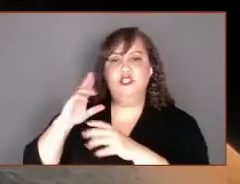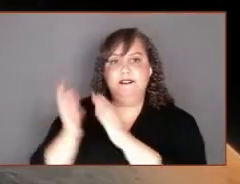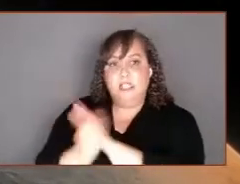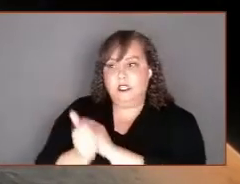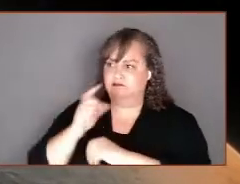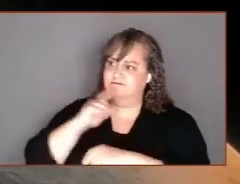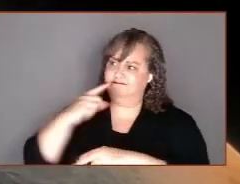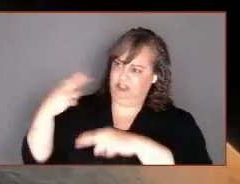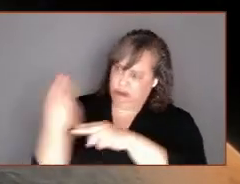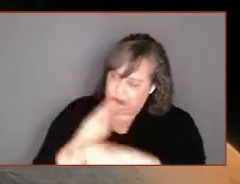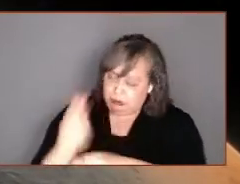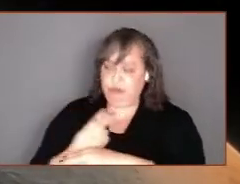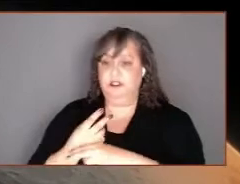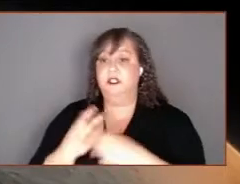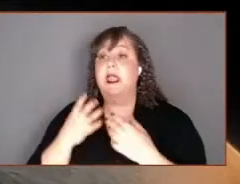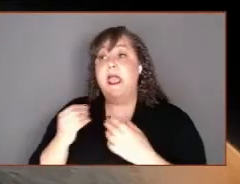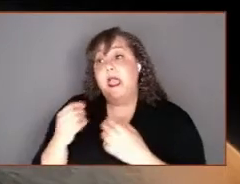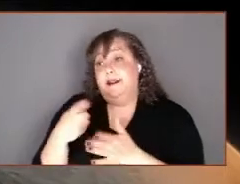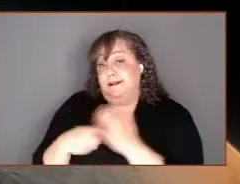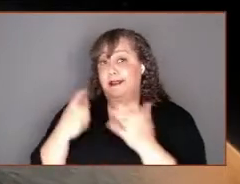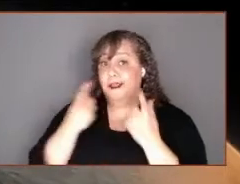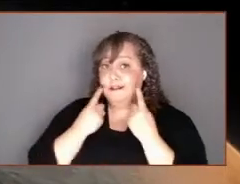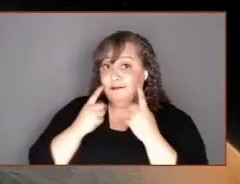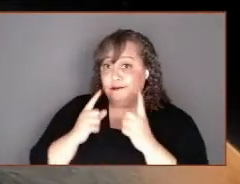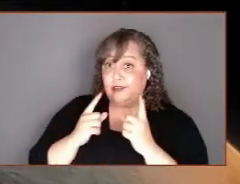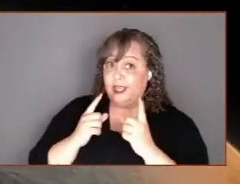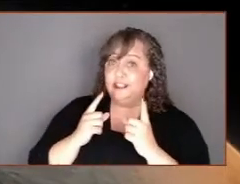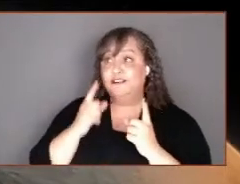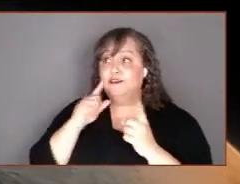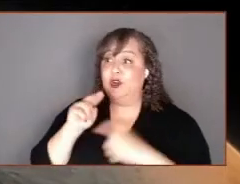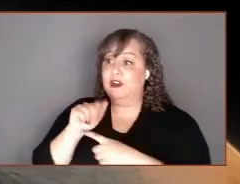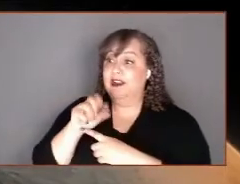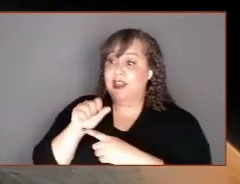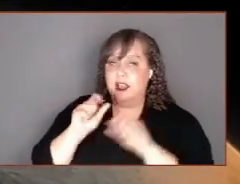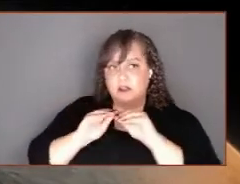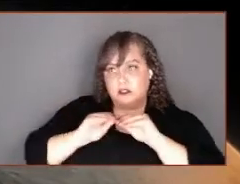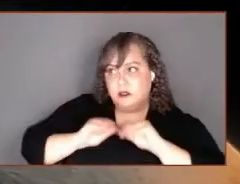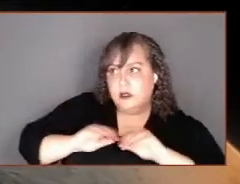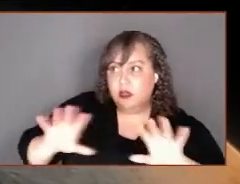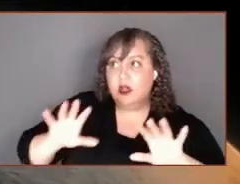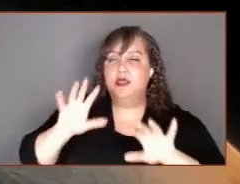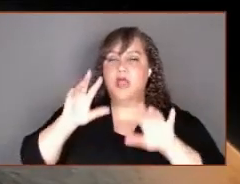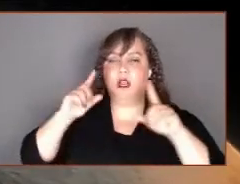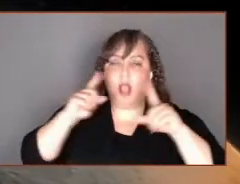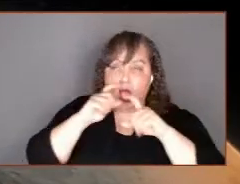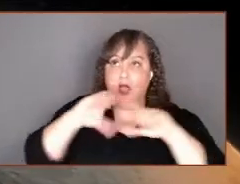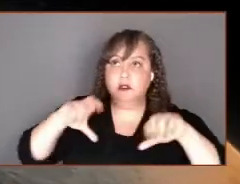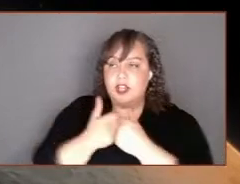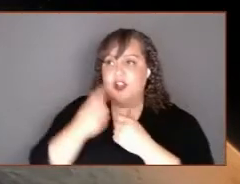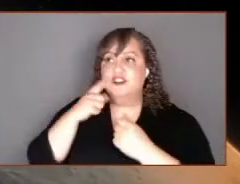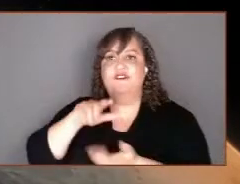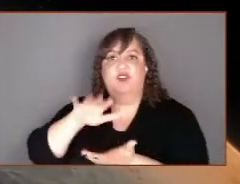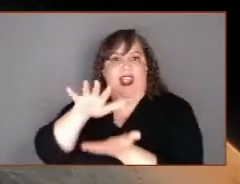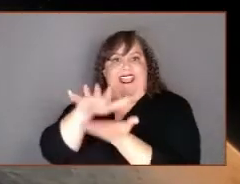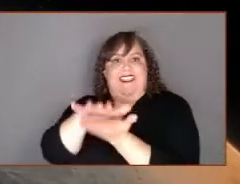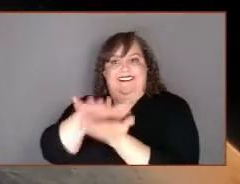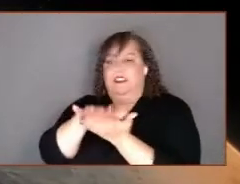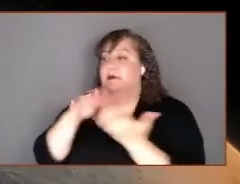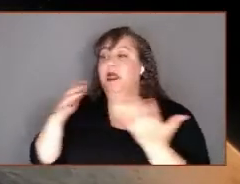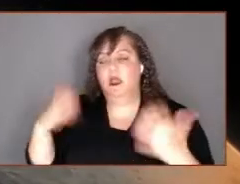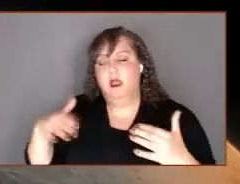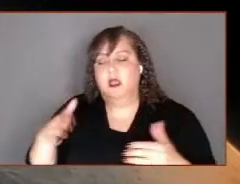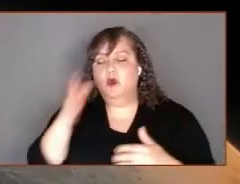cost-effective way for NASA to be able to put out these complex challenges to academia, because let's face it, it's going to take a lot of innovative and creative